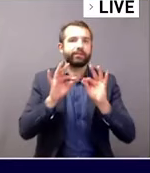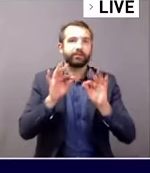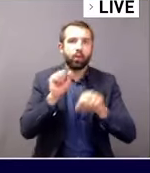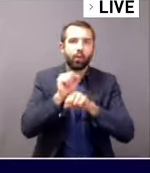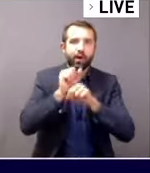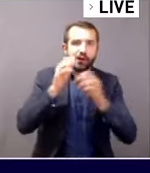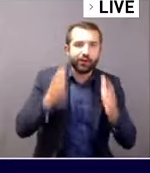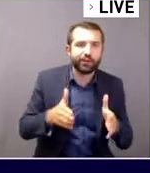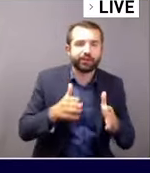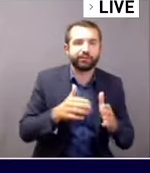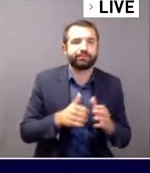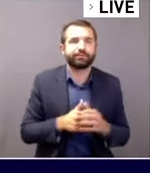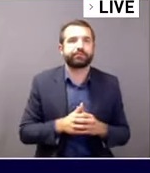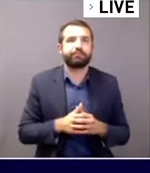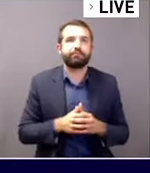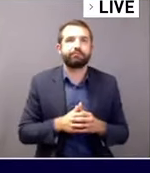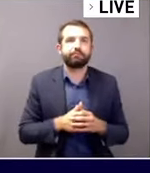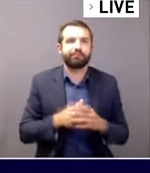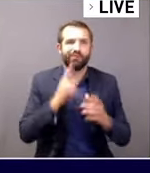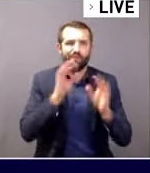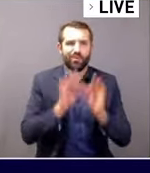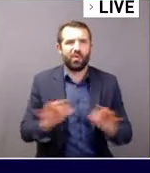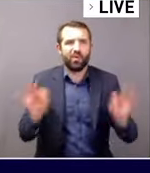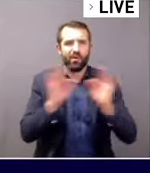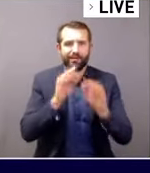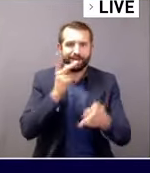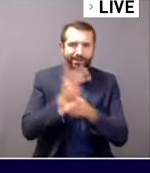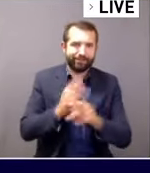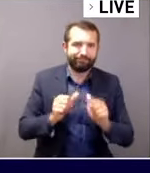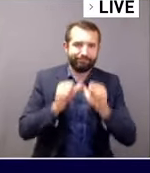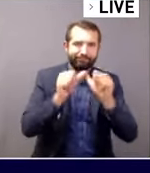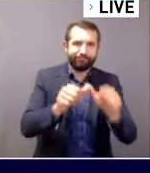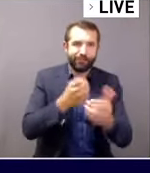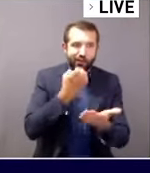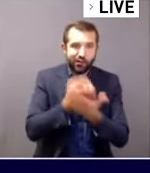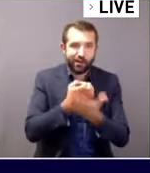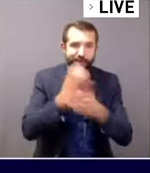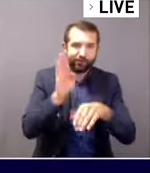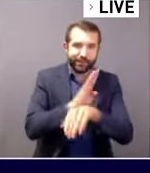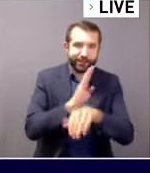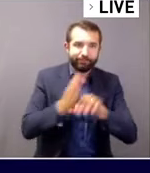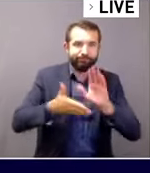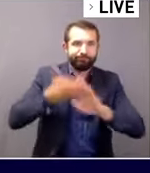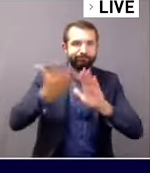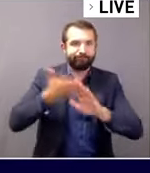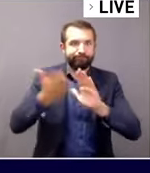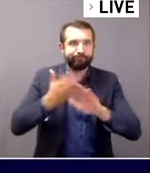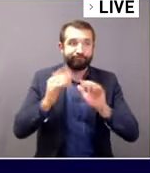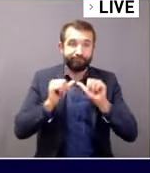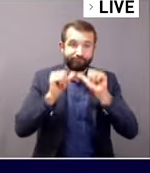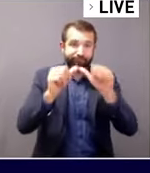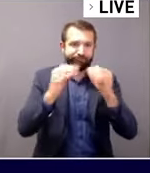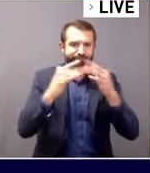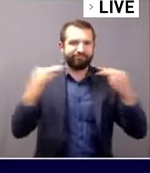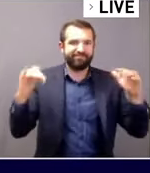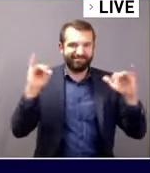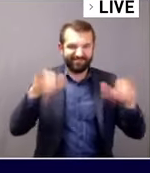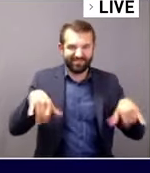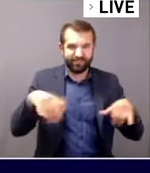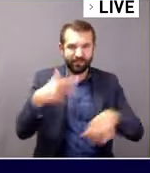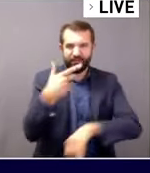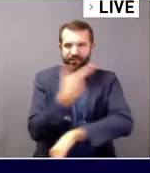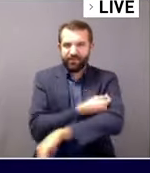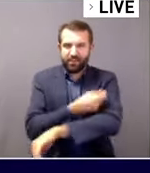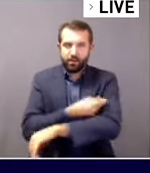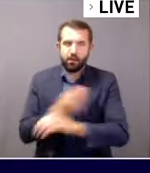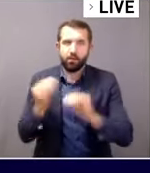are equally important in keeping our society going. And then as you go through and as vaccine availability ramps up,